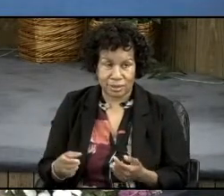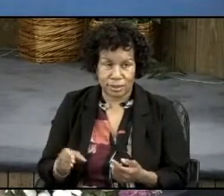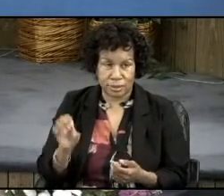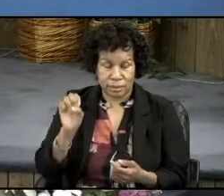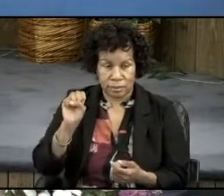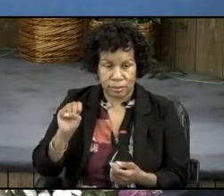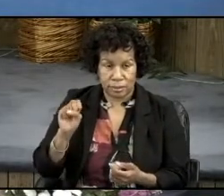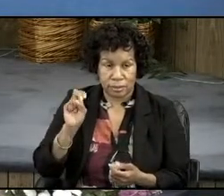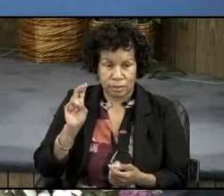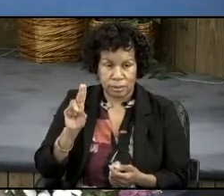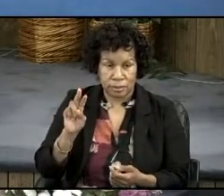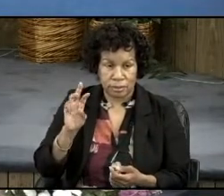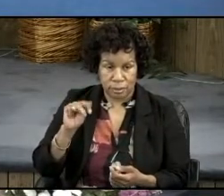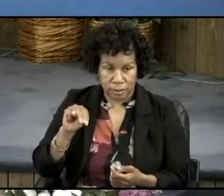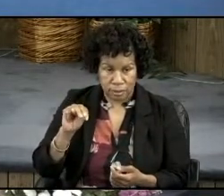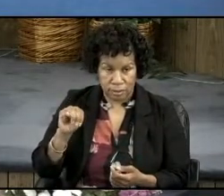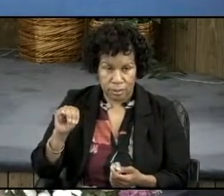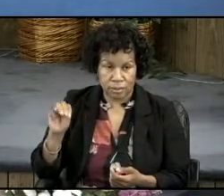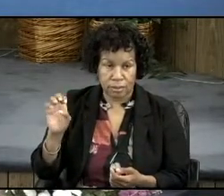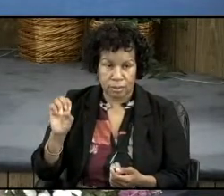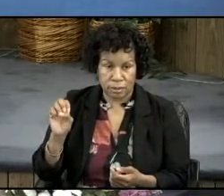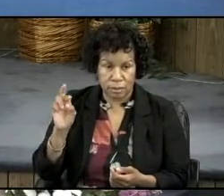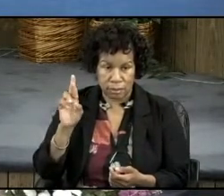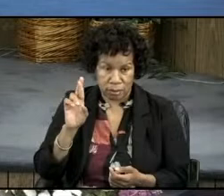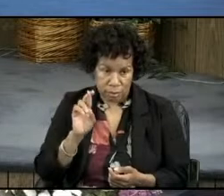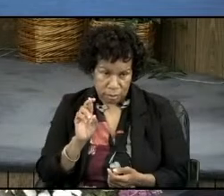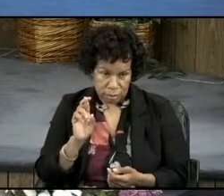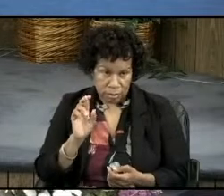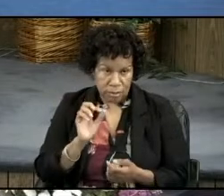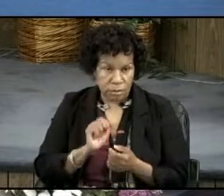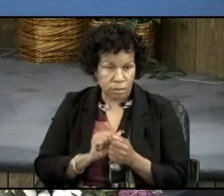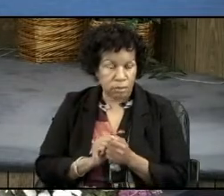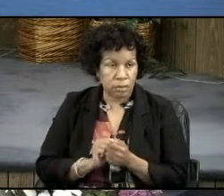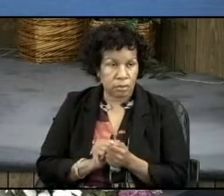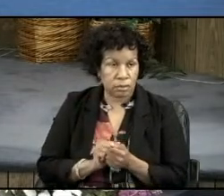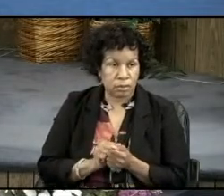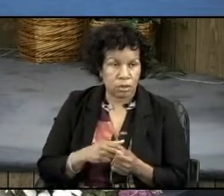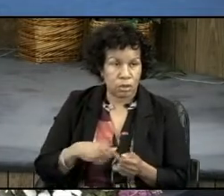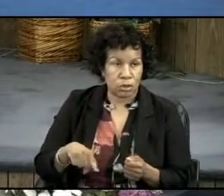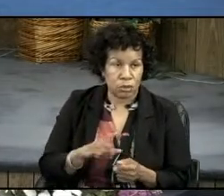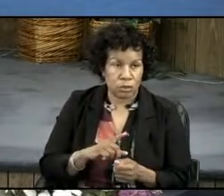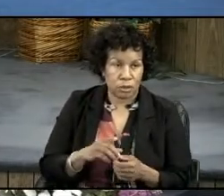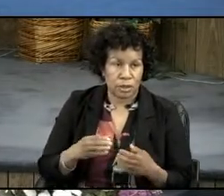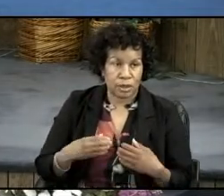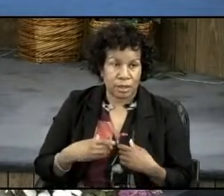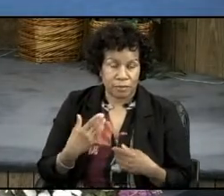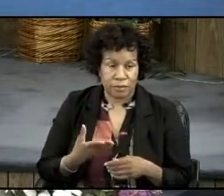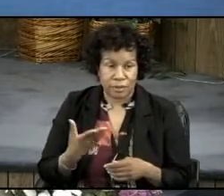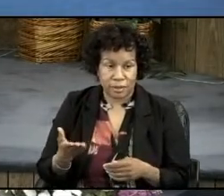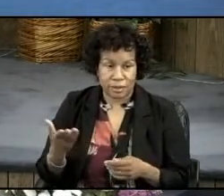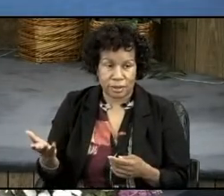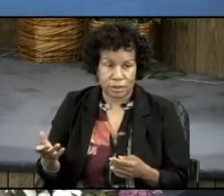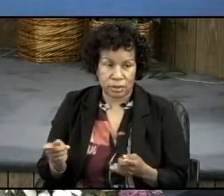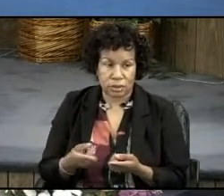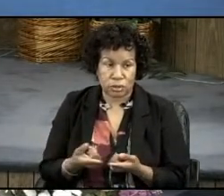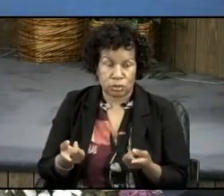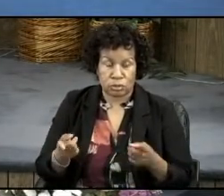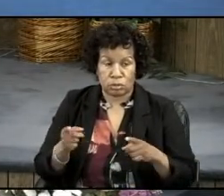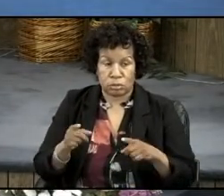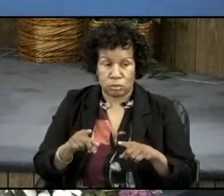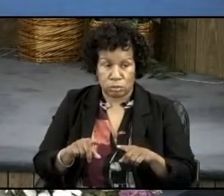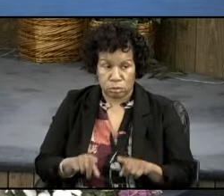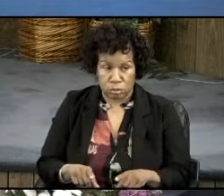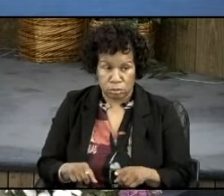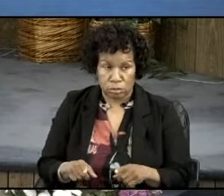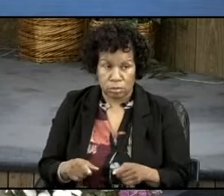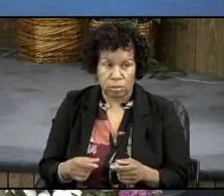speaker, we have two family reunions, we have camp meeting, we have things spotted throughout. So in